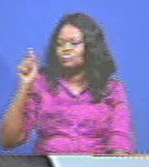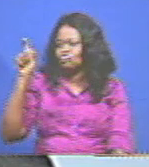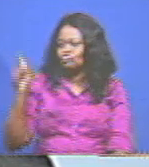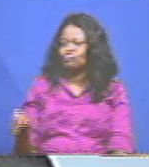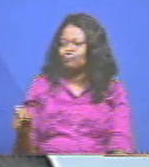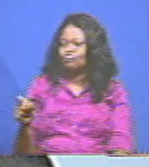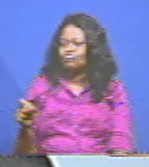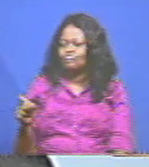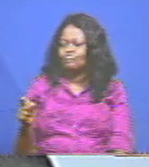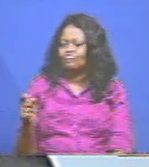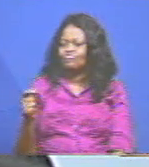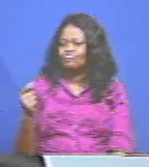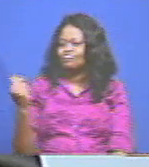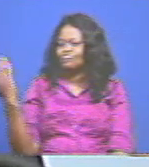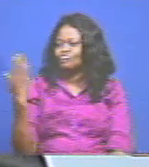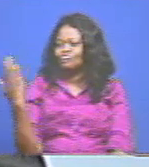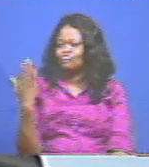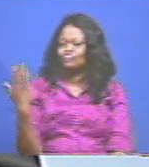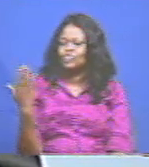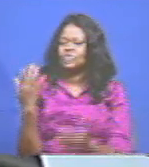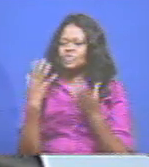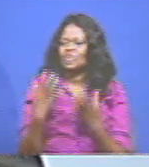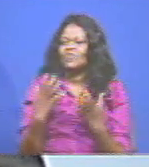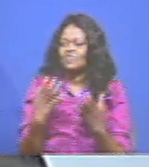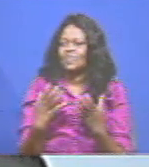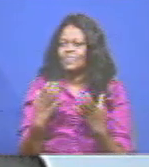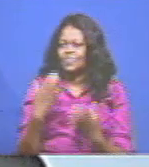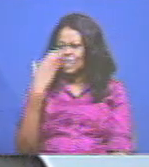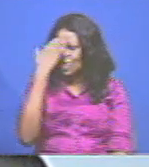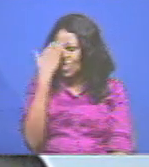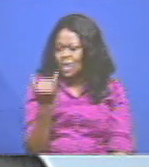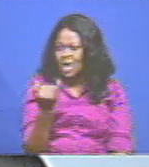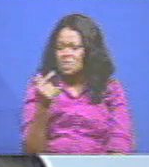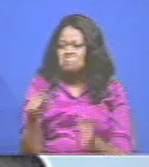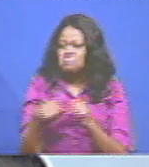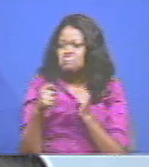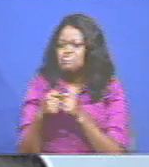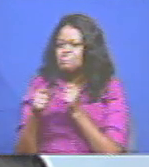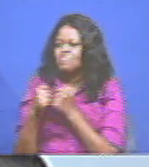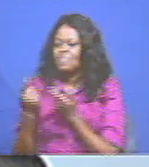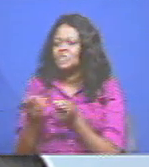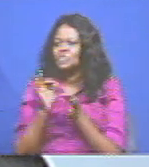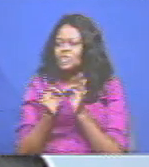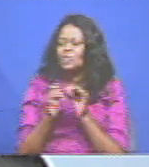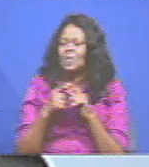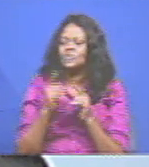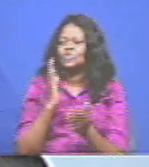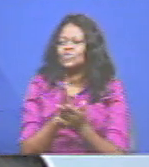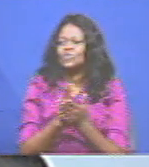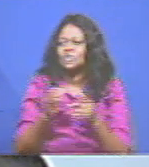very loaded. Yes. Of course, there have been distortions here and there in terms of the translation. Yes. But by and large, the